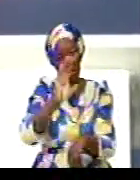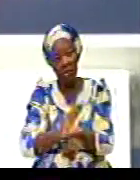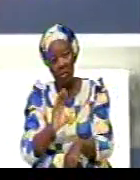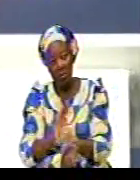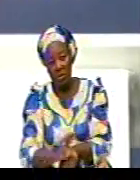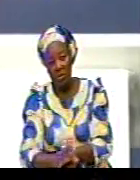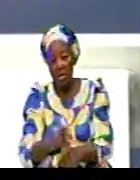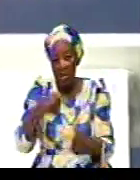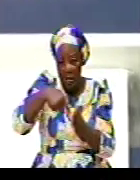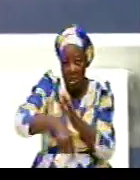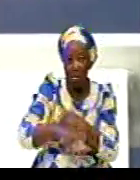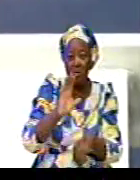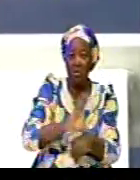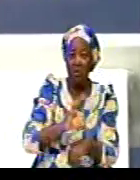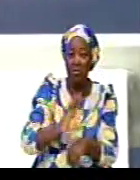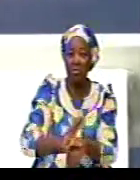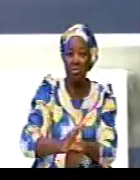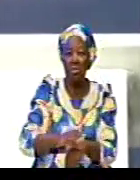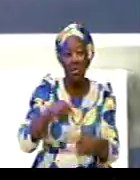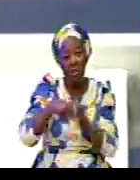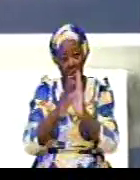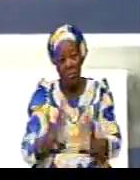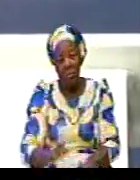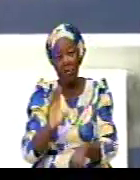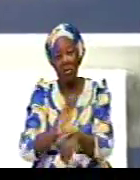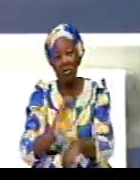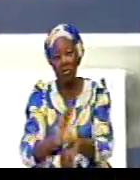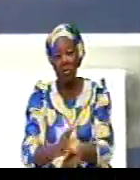church, good church, high